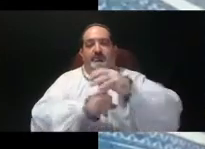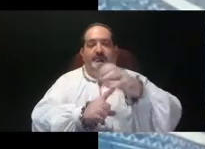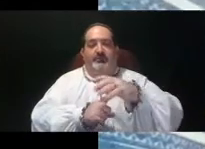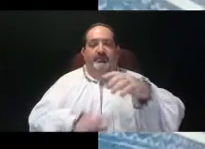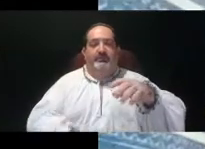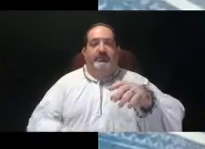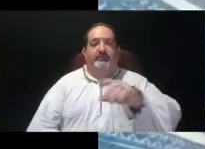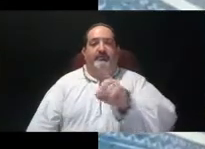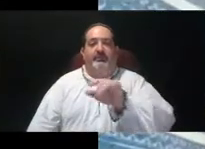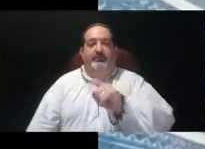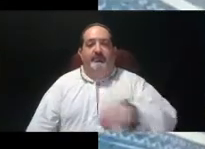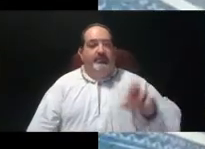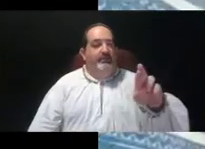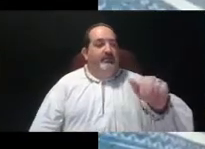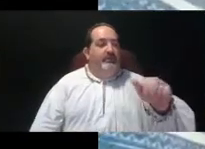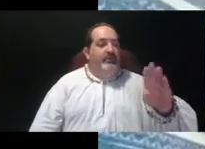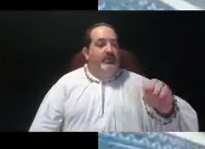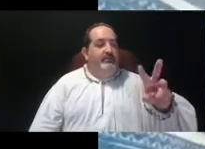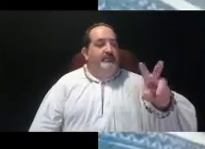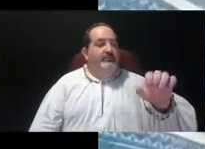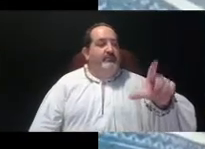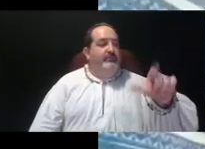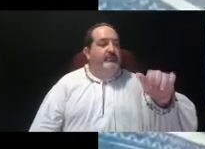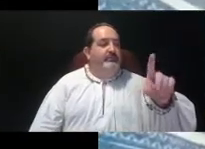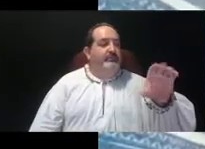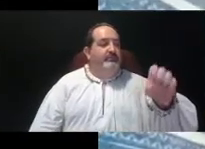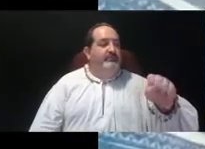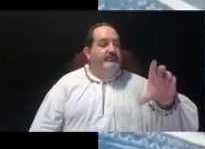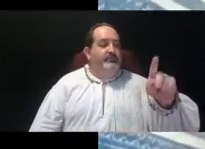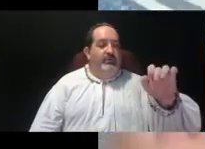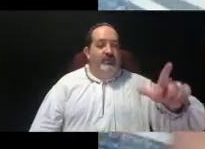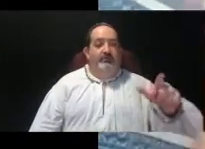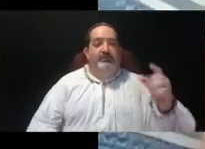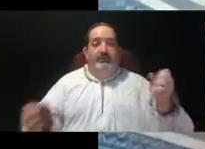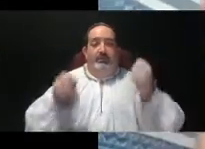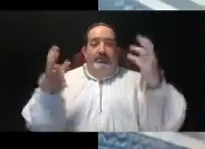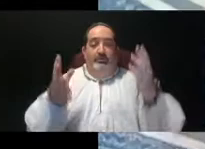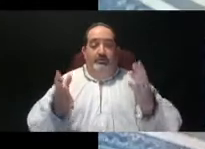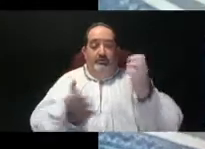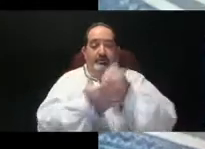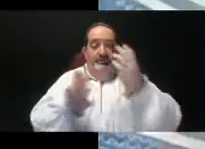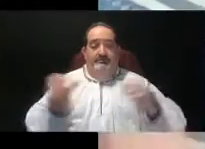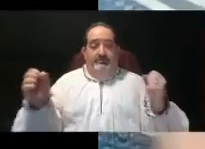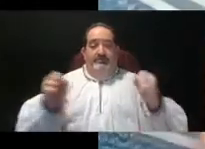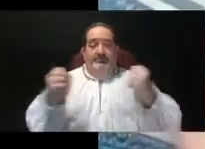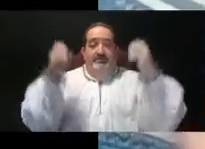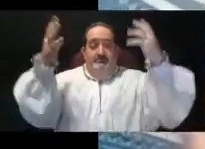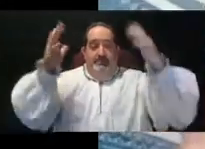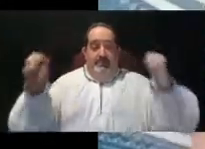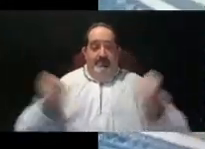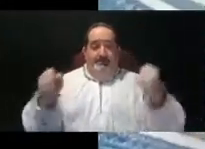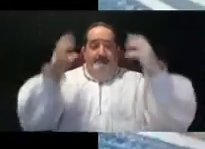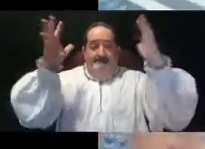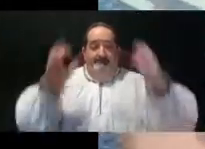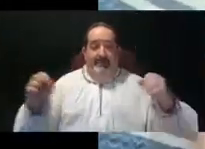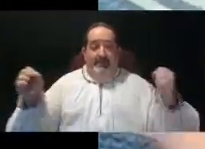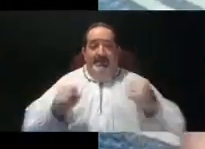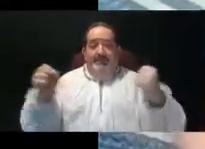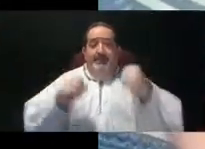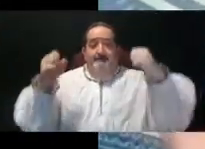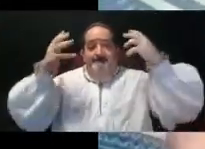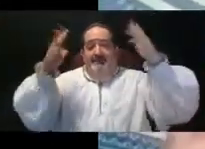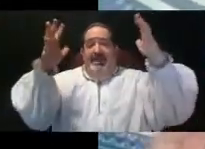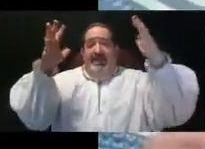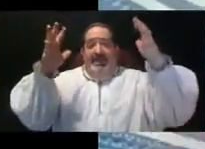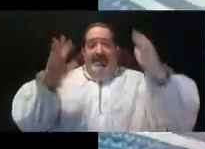Dreiburgen is Ramvoldus Kroll. For the winners, hip hip, hip hip, hip hip.